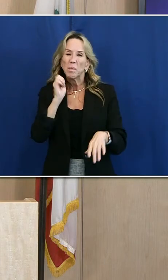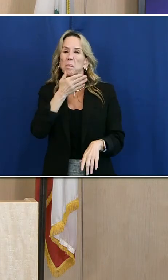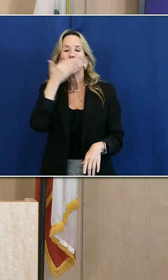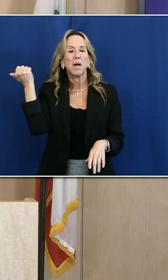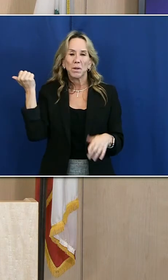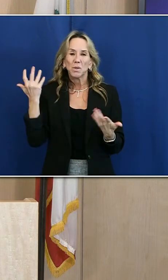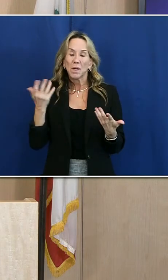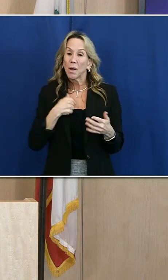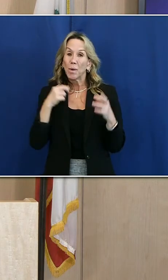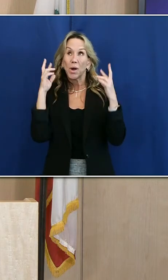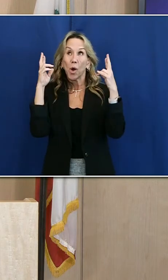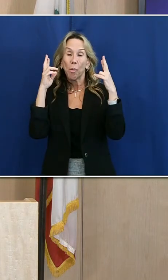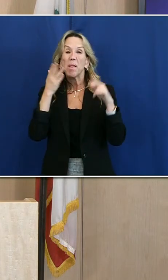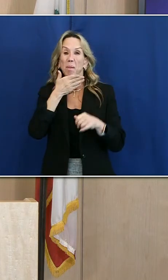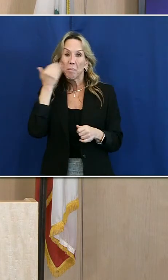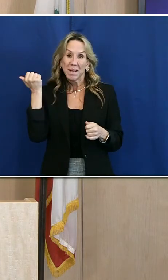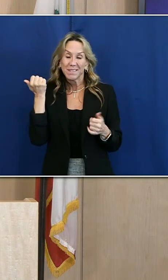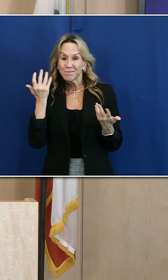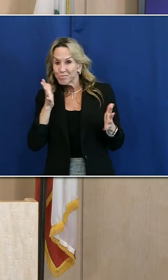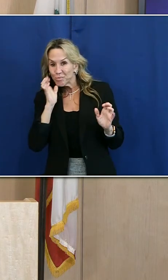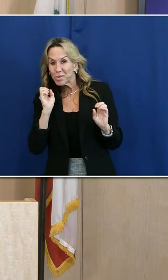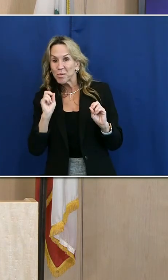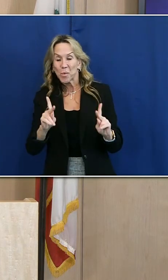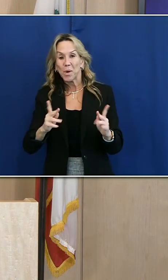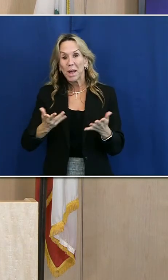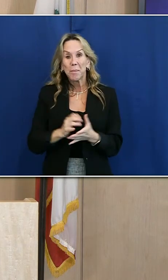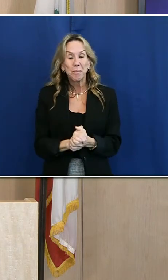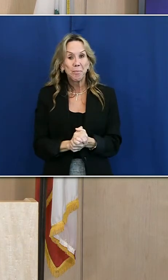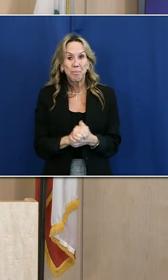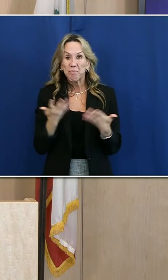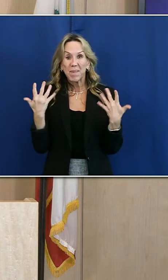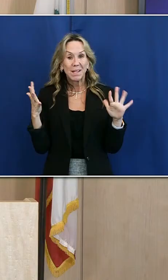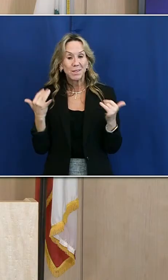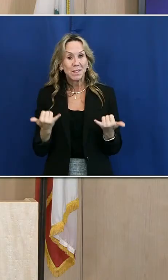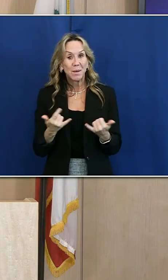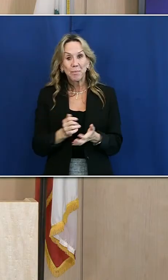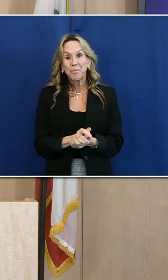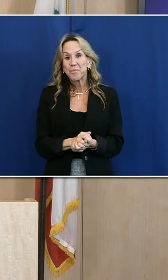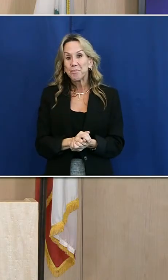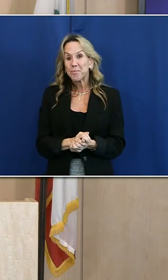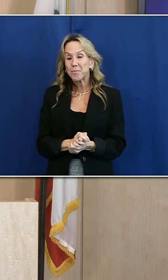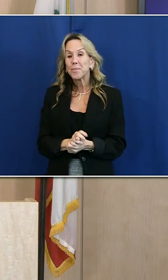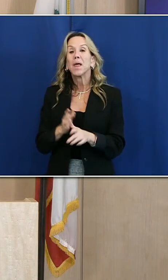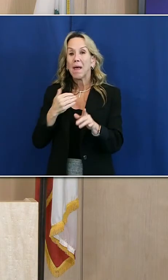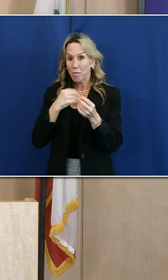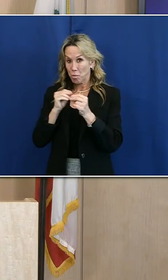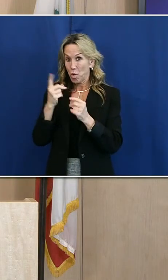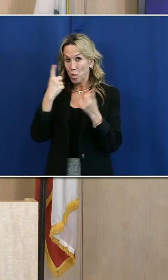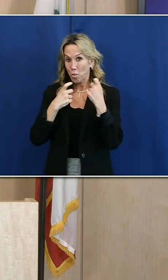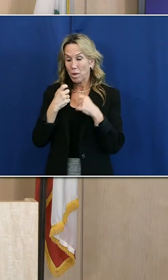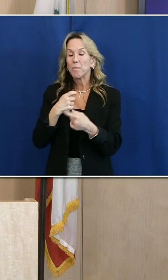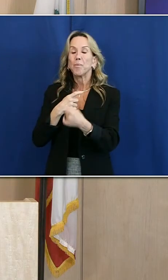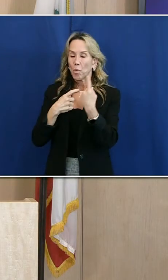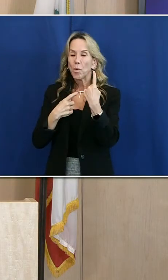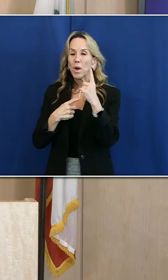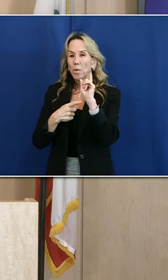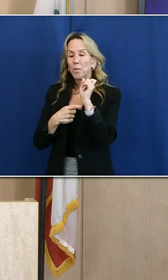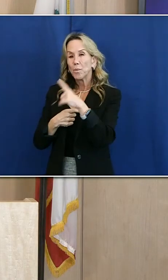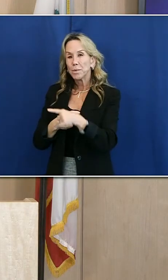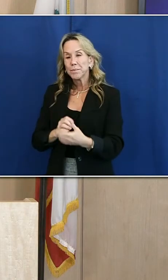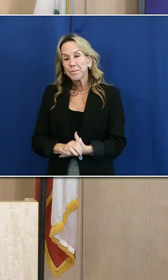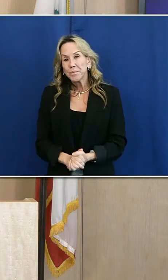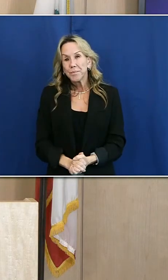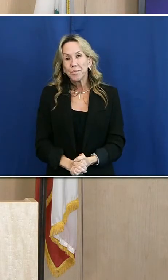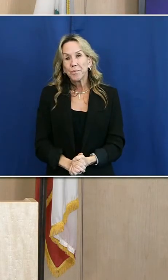again, that's our plan right now, unless there's any other questions. Thank you. Wait, there is one more. Okay. This question